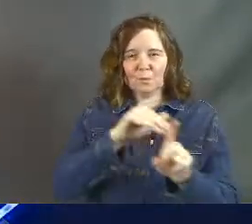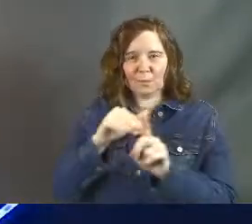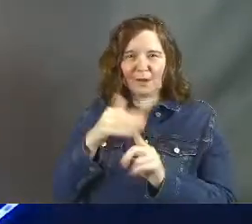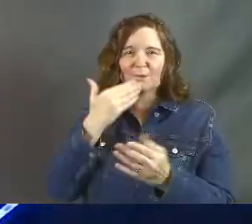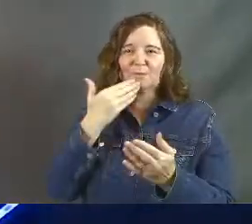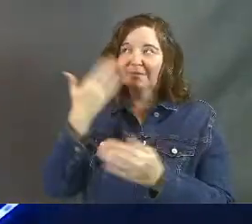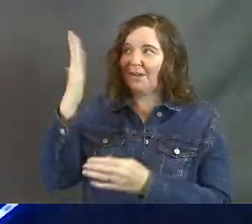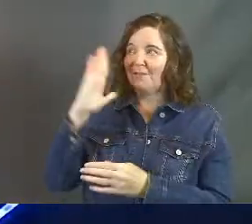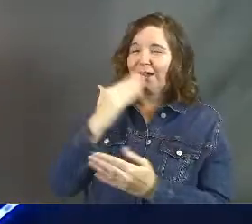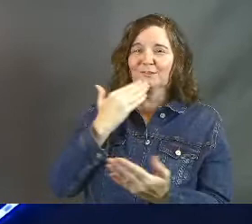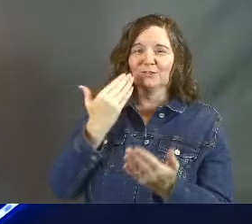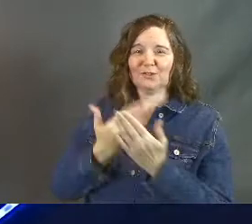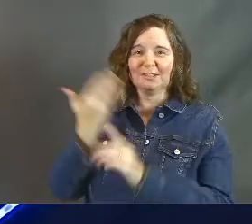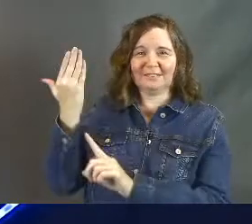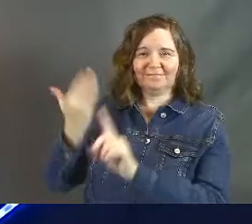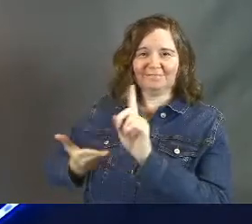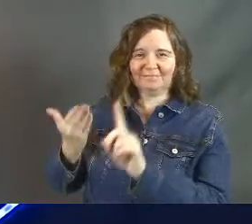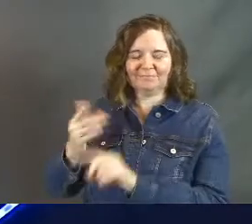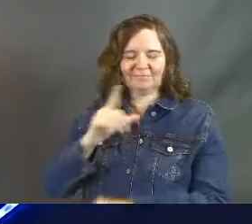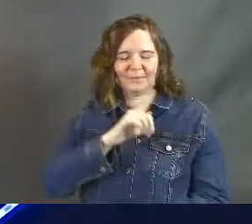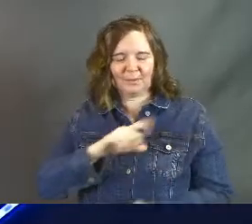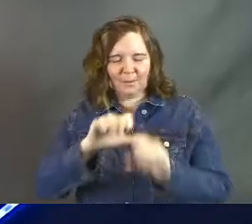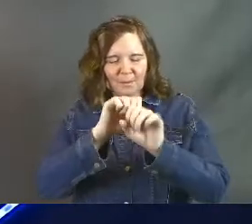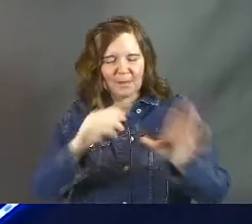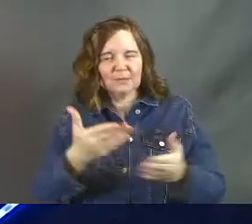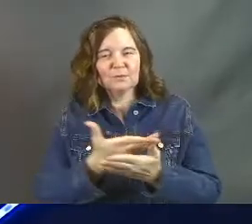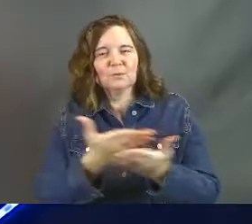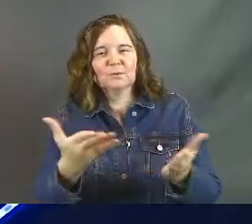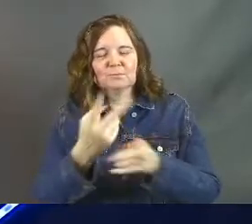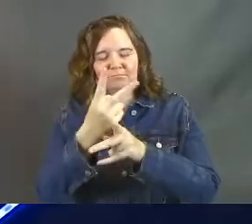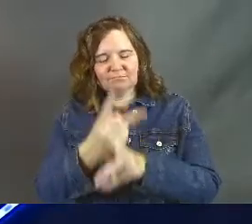God's goodness. Lord bless you